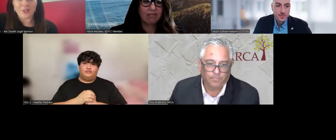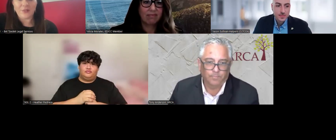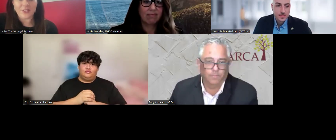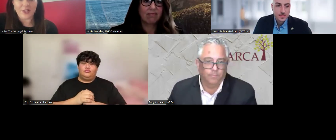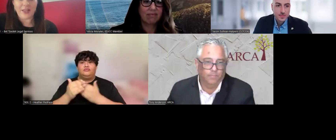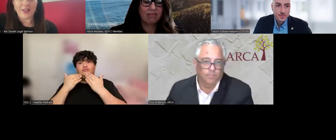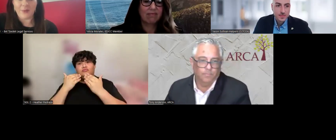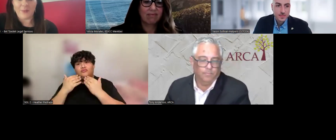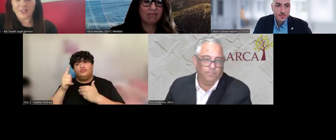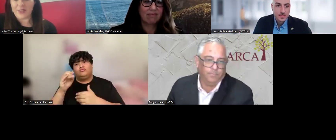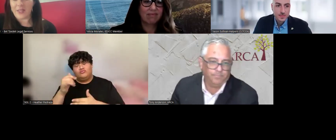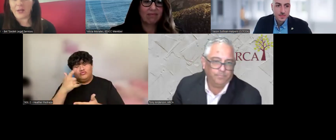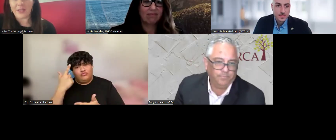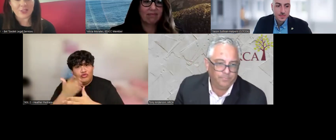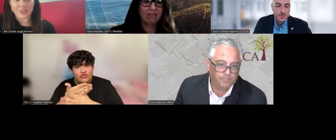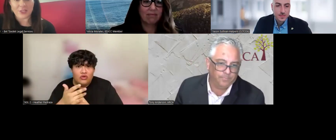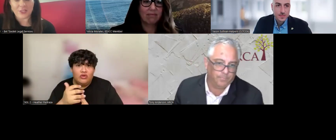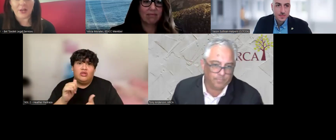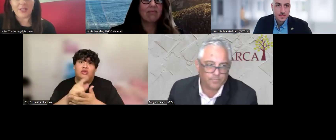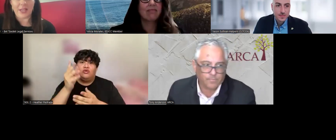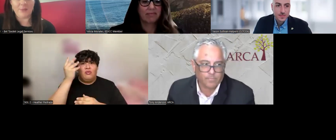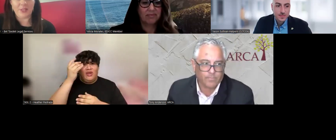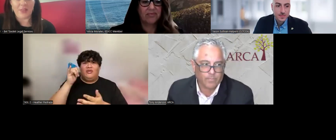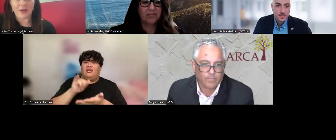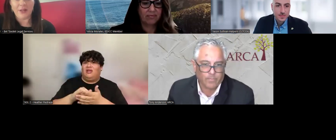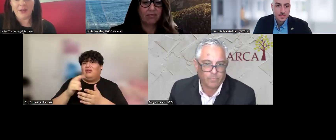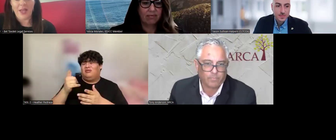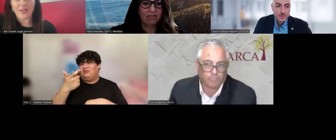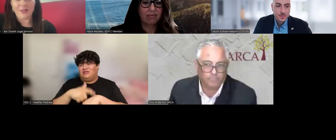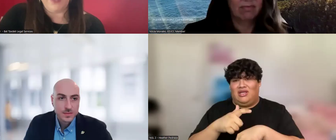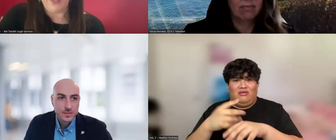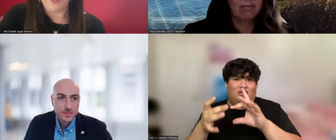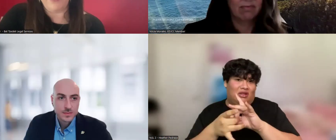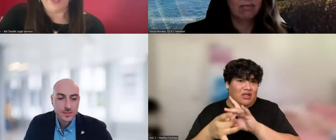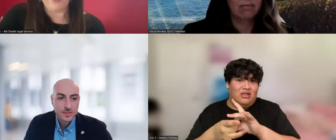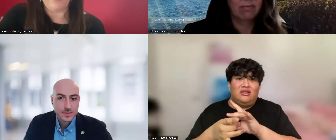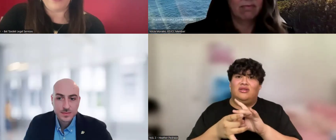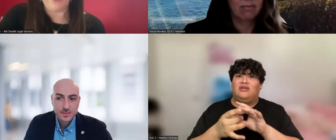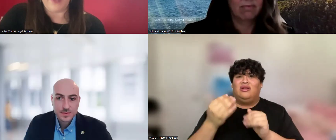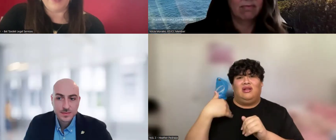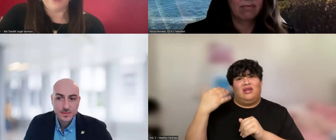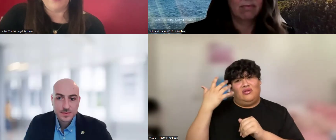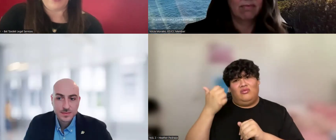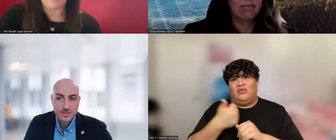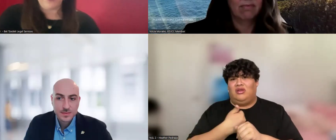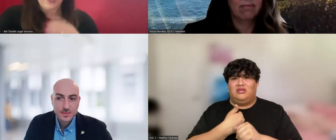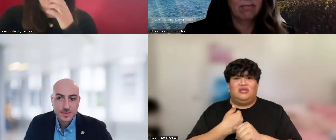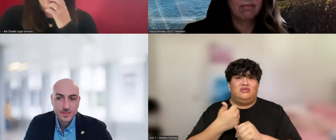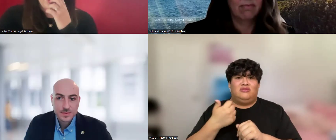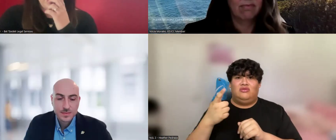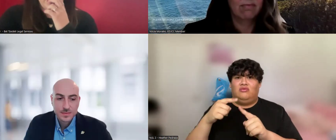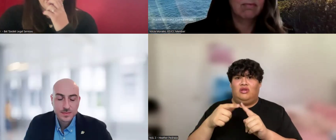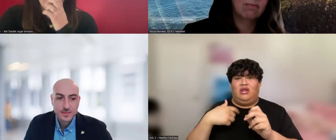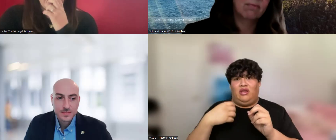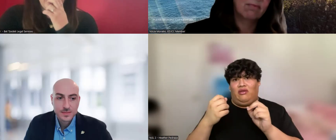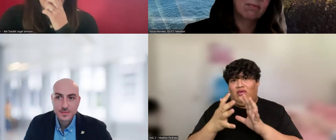Thank you, Tony, for sharing that. A reminder that our connections and just our time together. And I know that myself, when I faced a